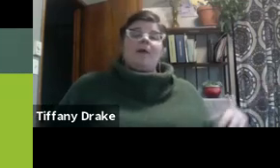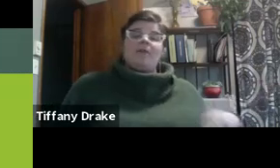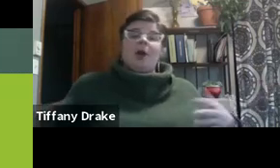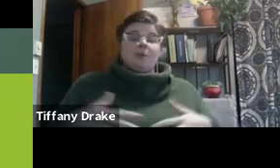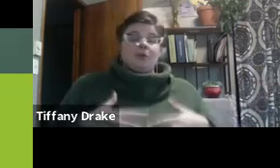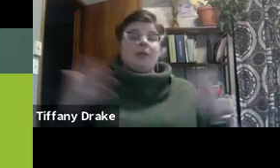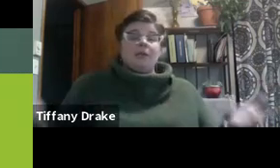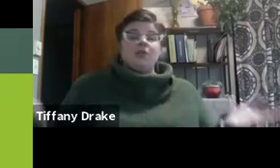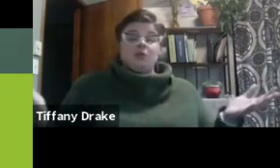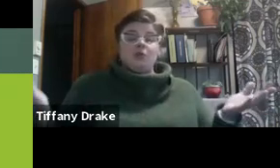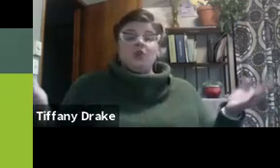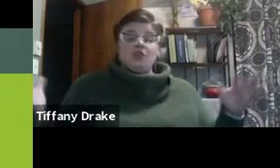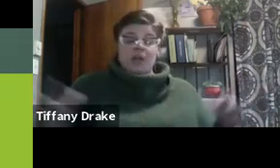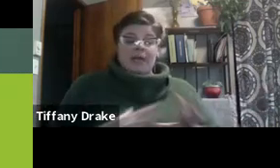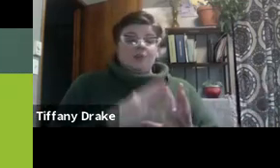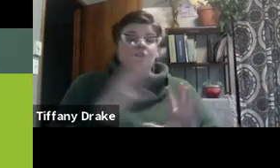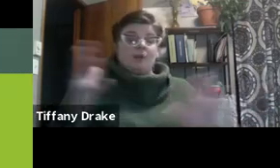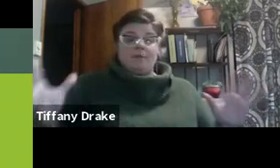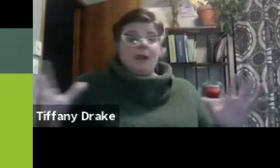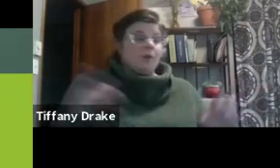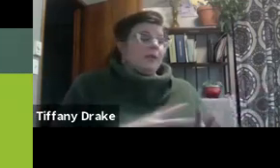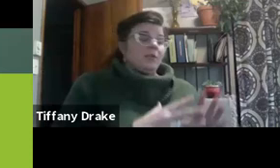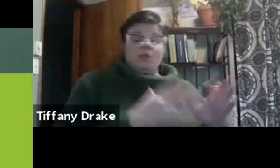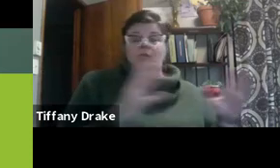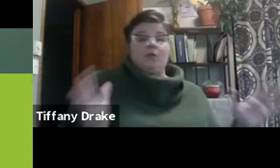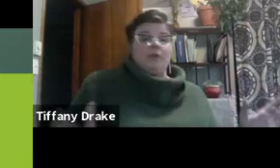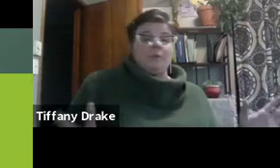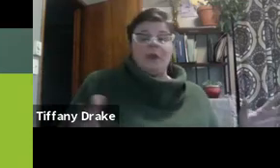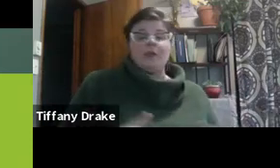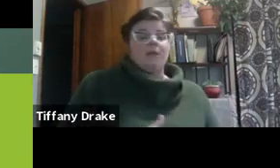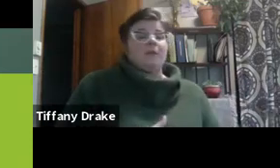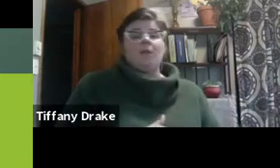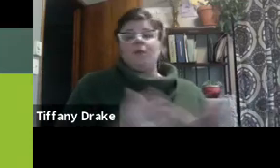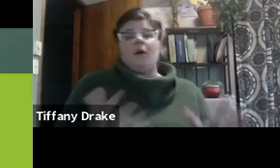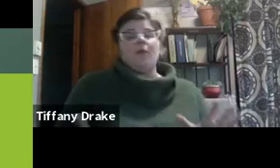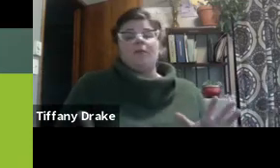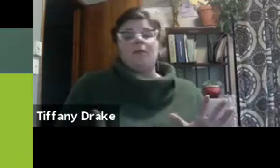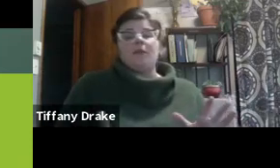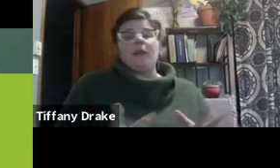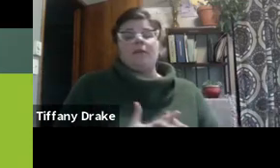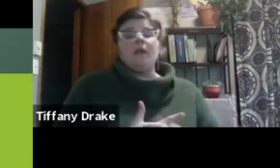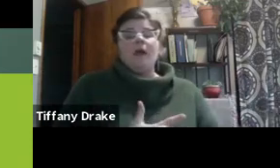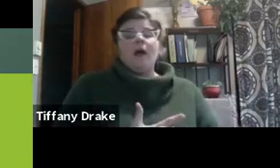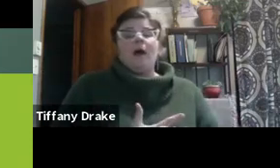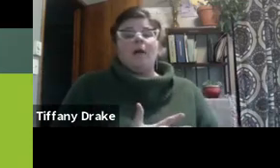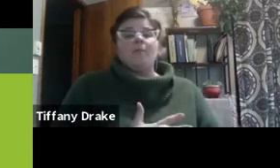they now have an opportunity to change their environment, increase parenting skills, all of those